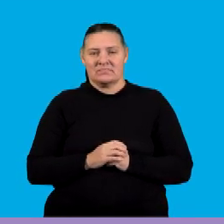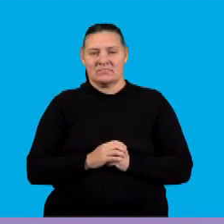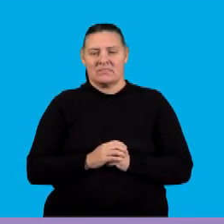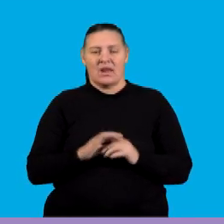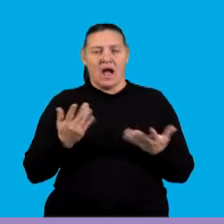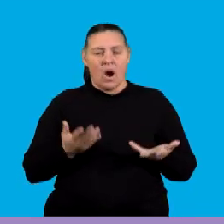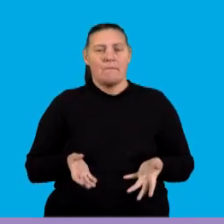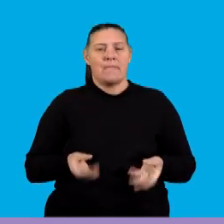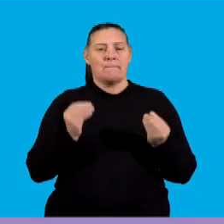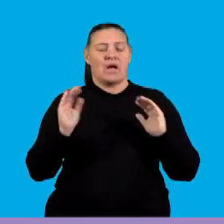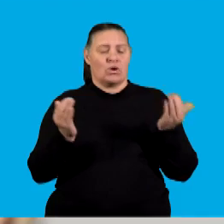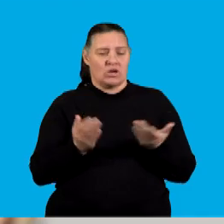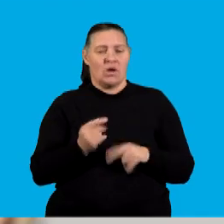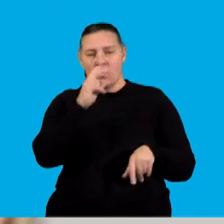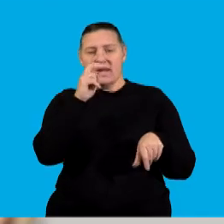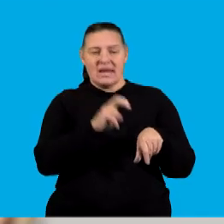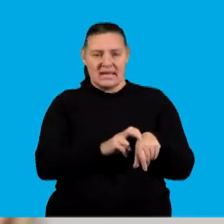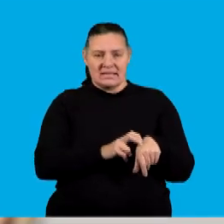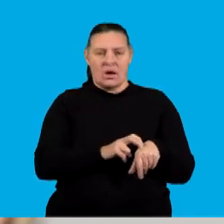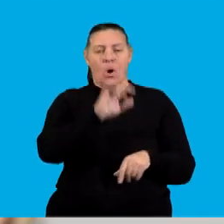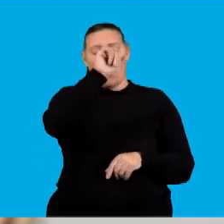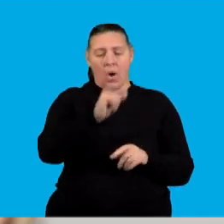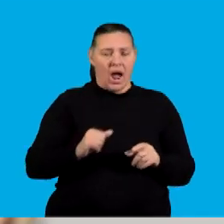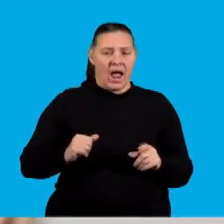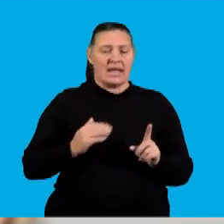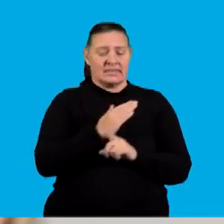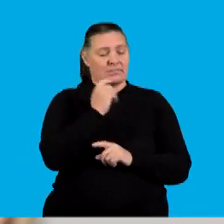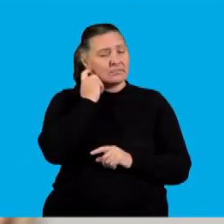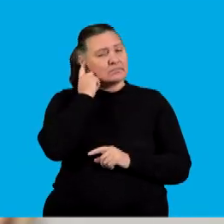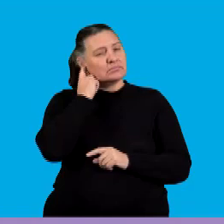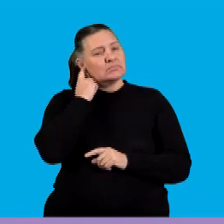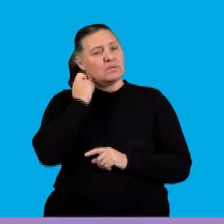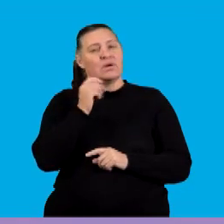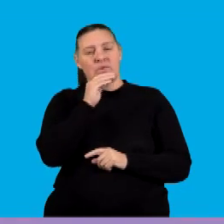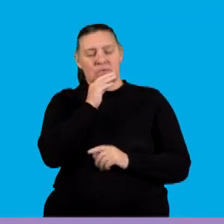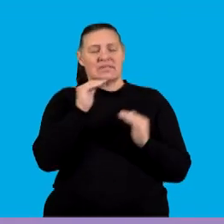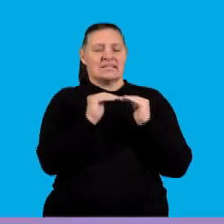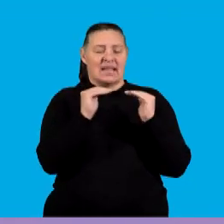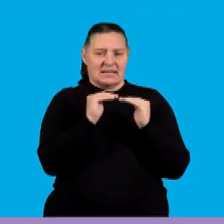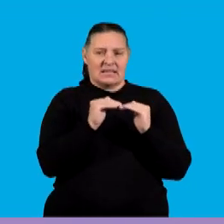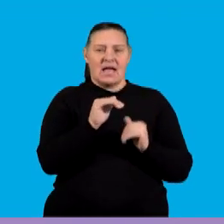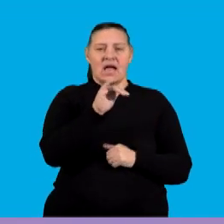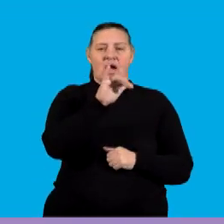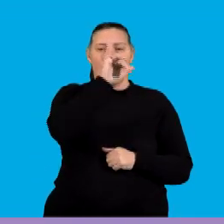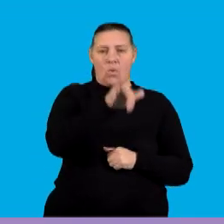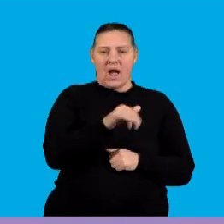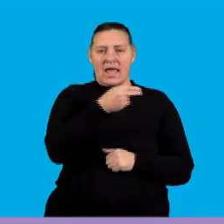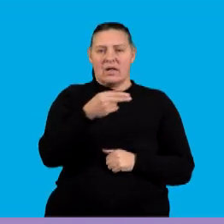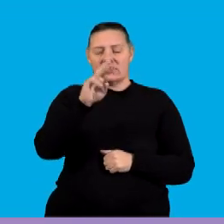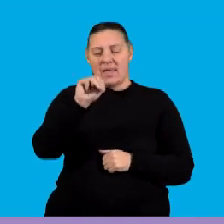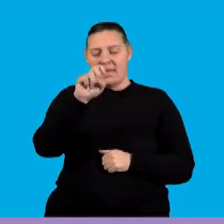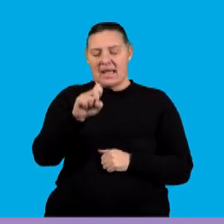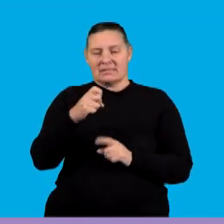do we find the equation? We now need the y-intercept. So let's find that using our standard form, mx